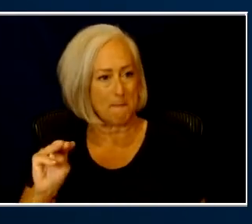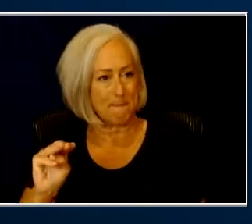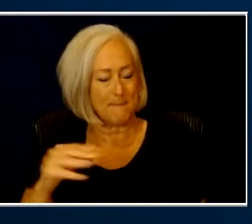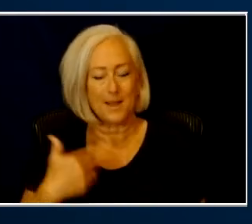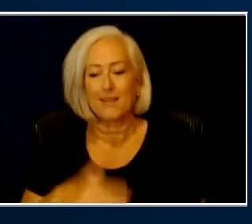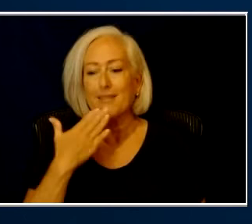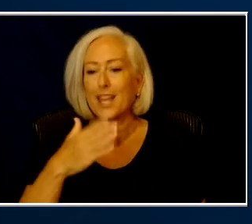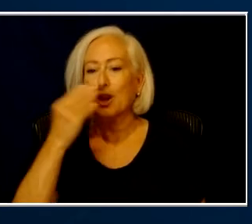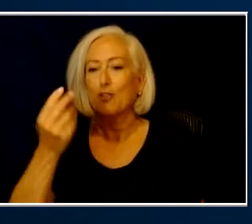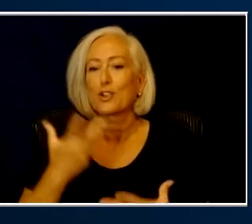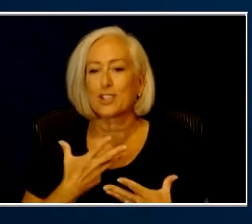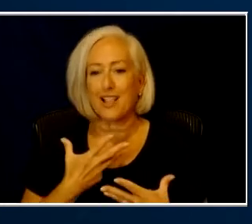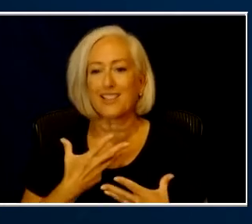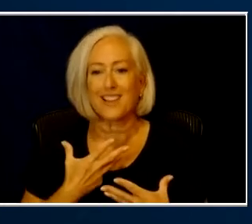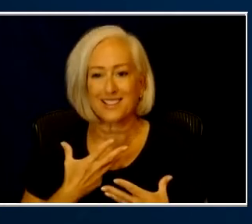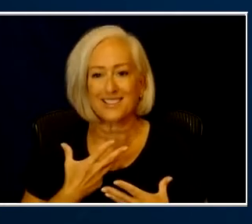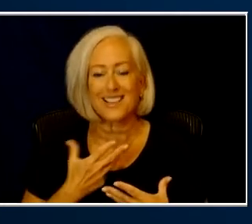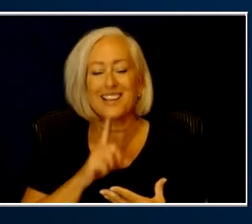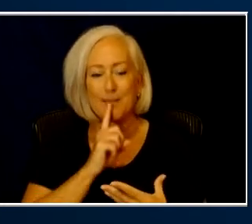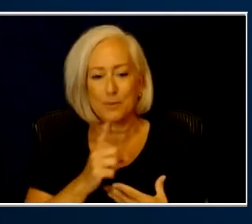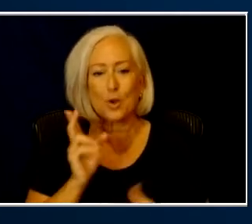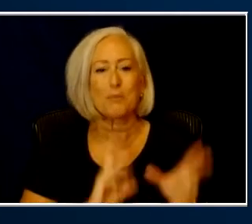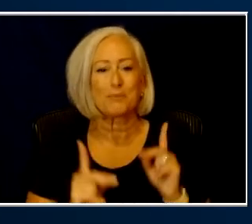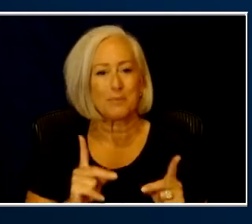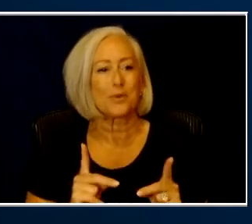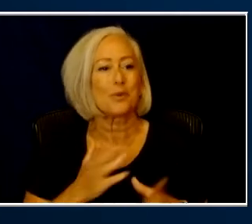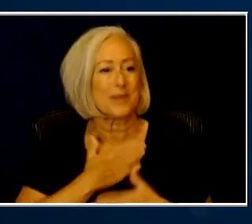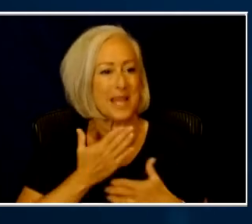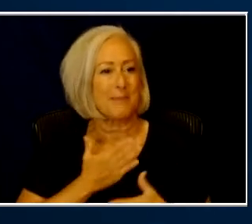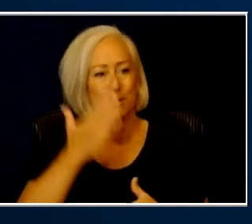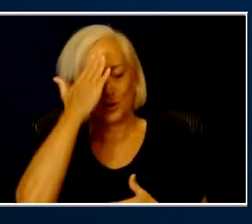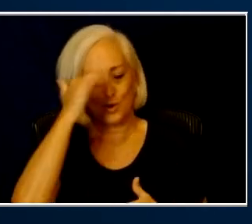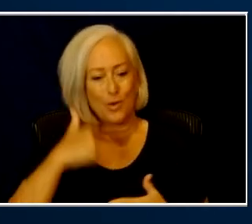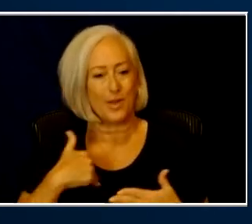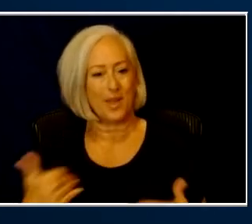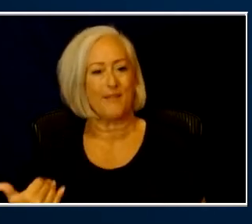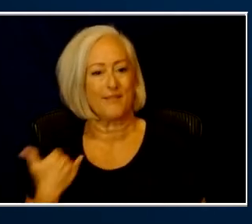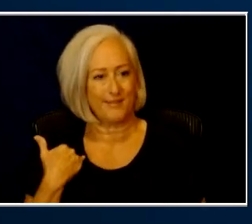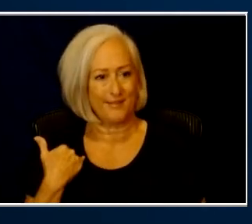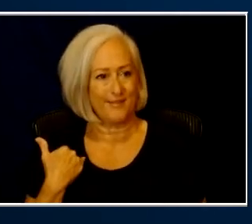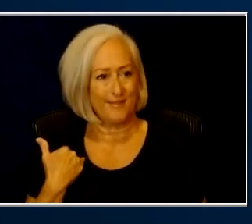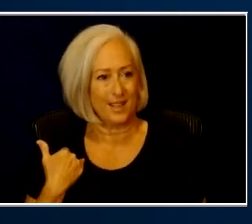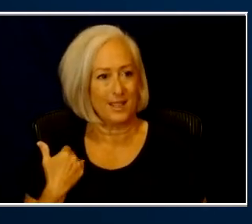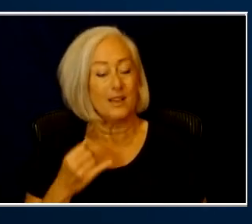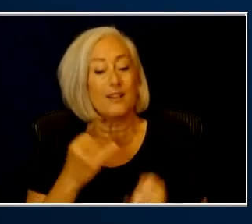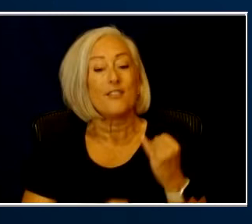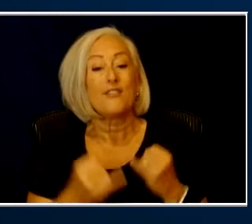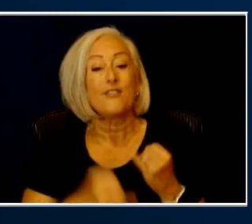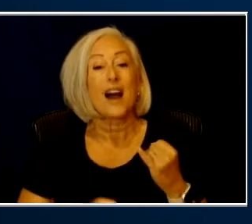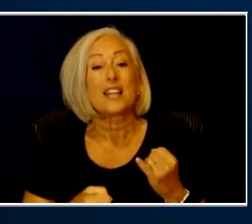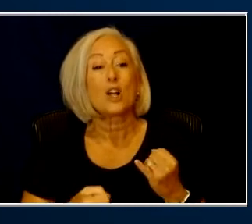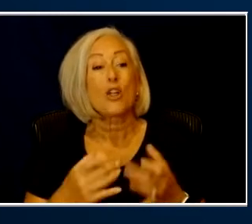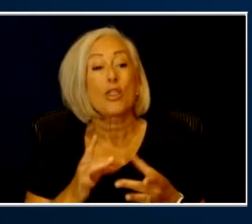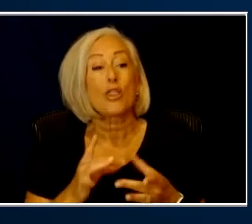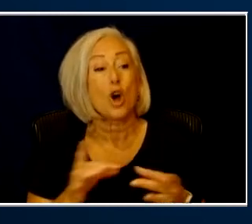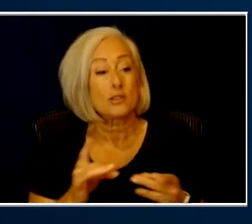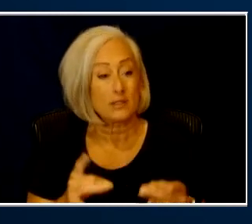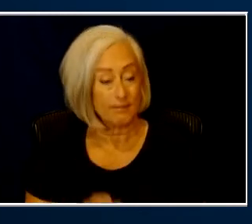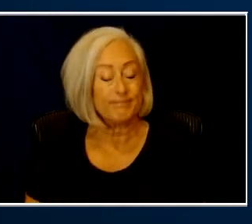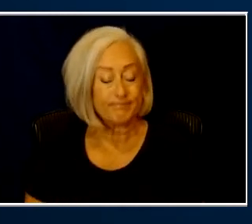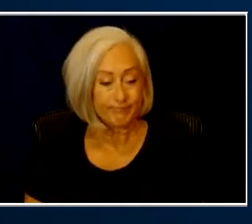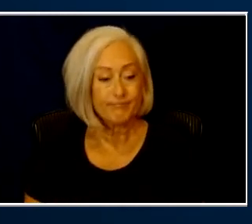knowing that it exists and that they can take part in it as well. I want to get to final thoughts, and Holly, I want to start with you. I know that you've